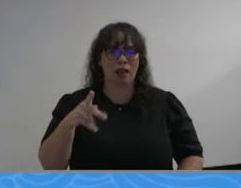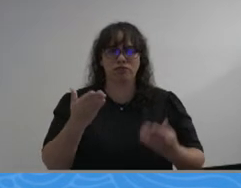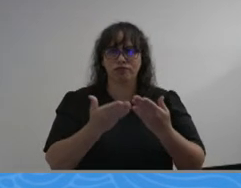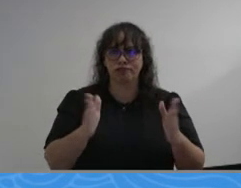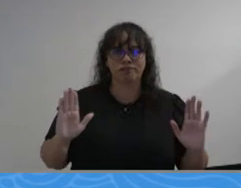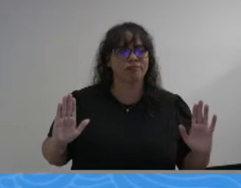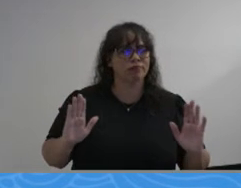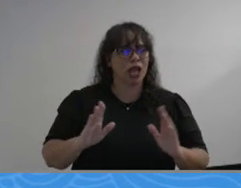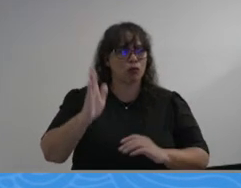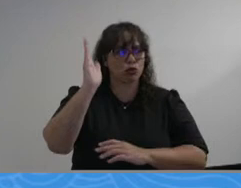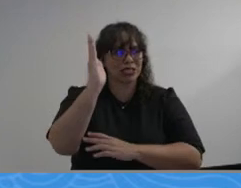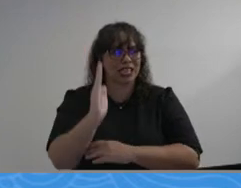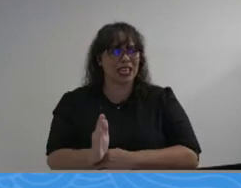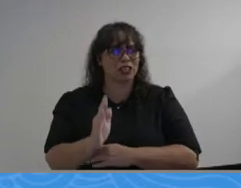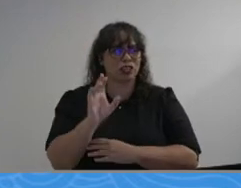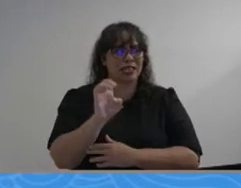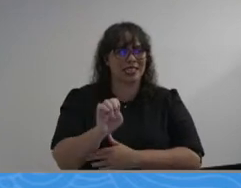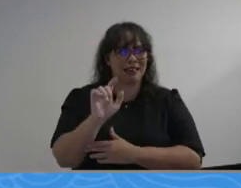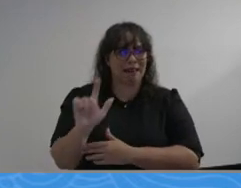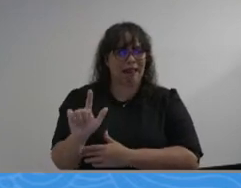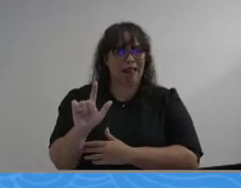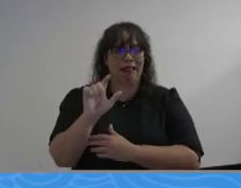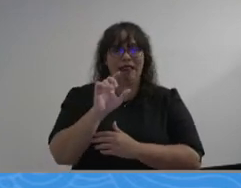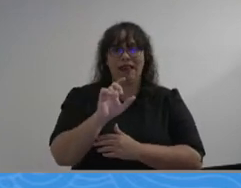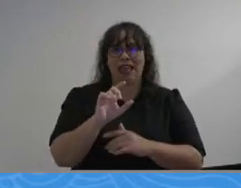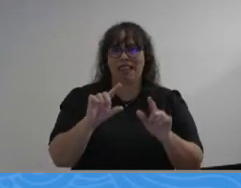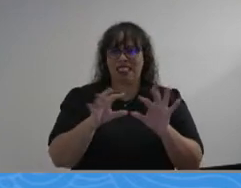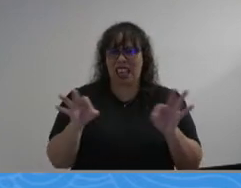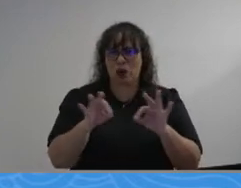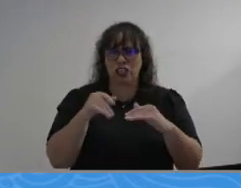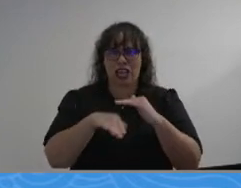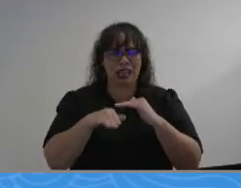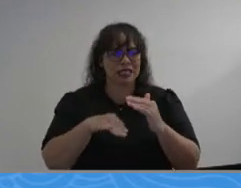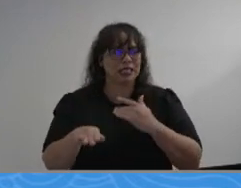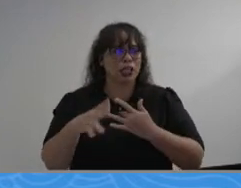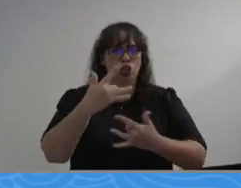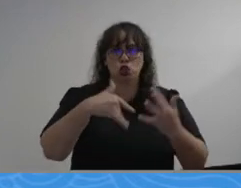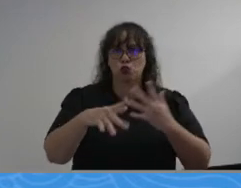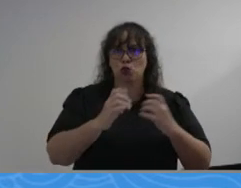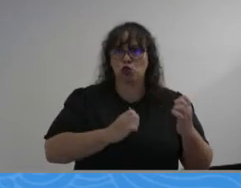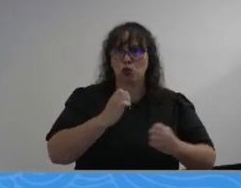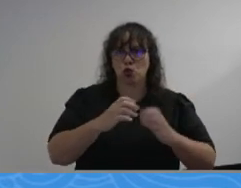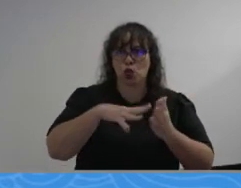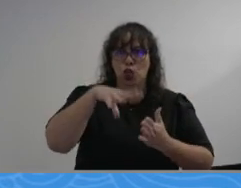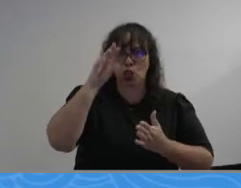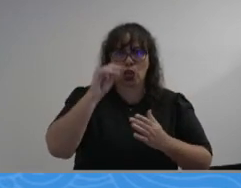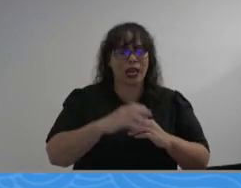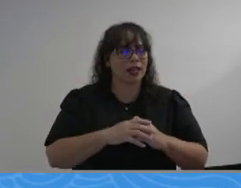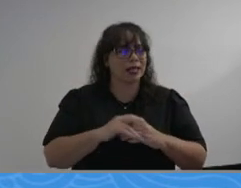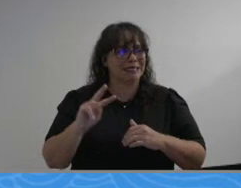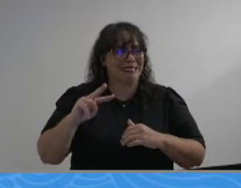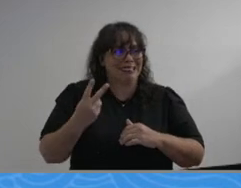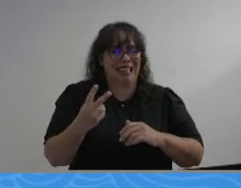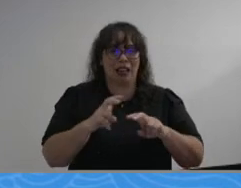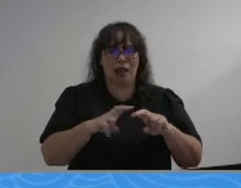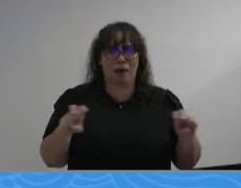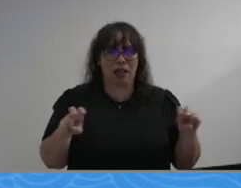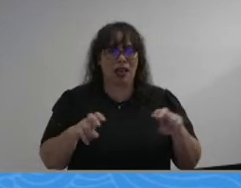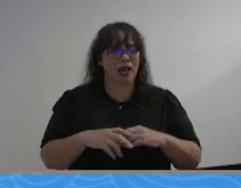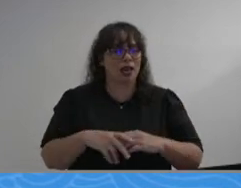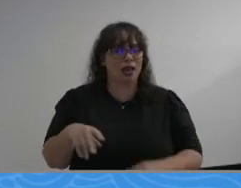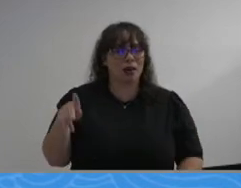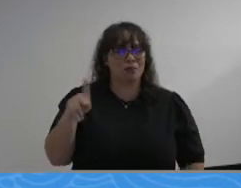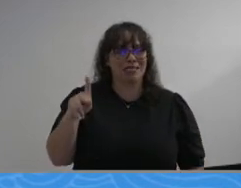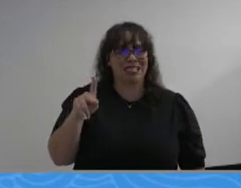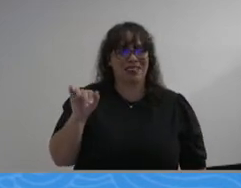learners and language access. We'll have a panel of around social emotional learning. Panel number two will be on Pacific Islander